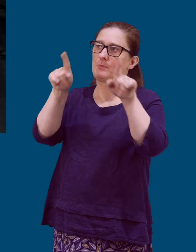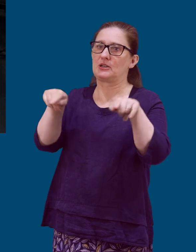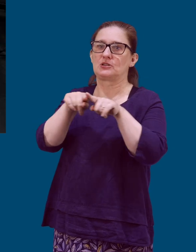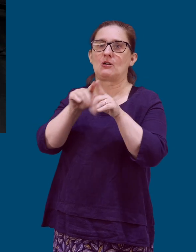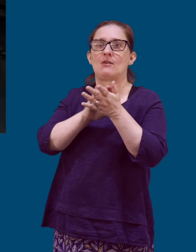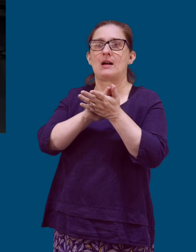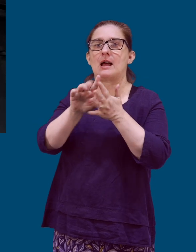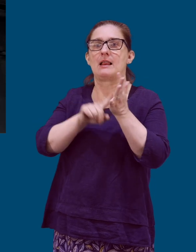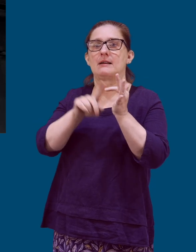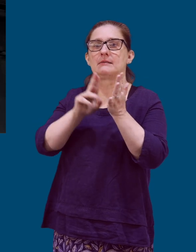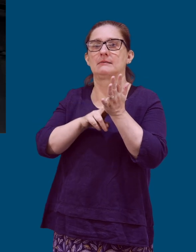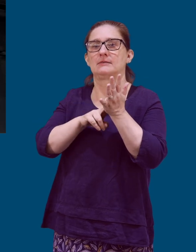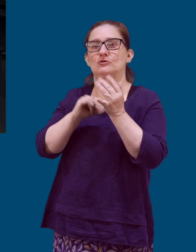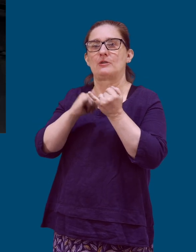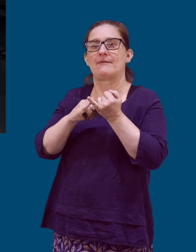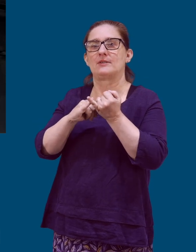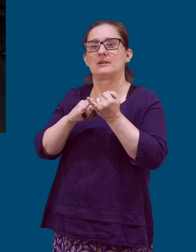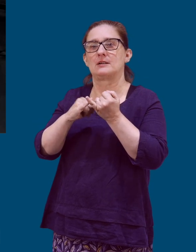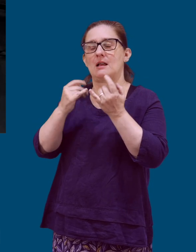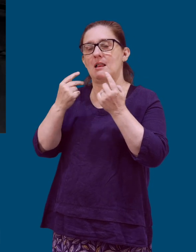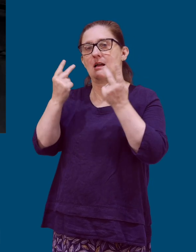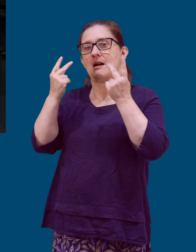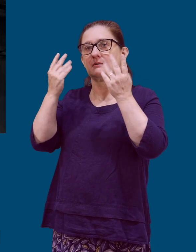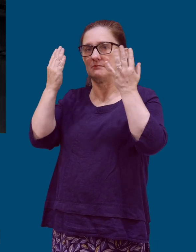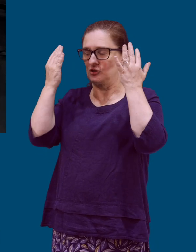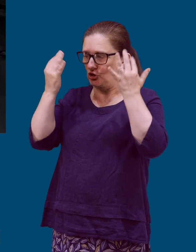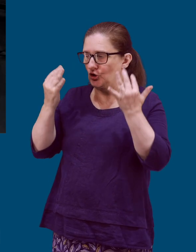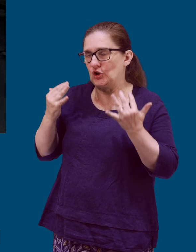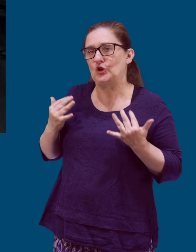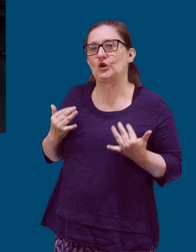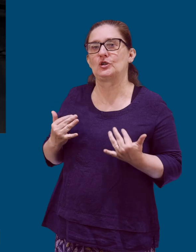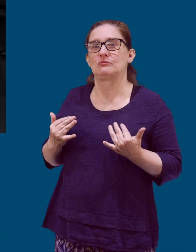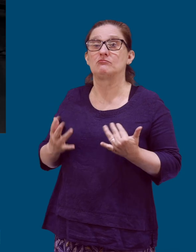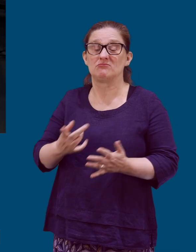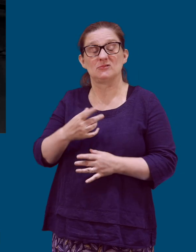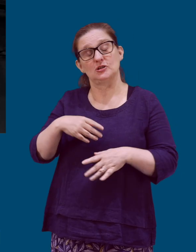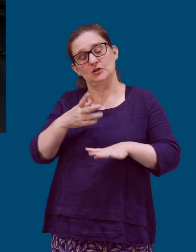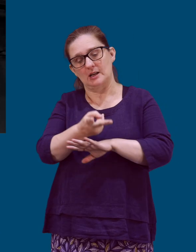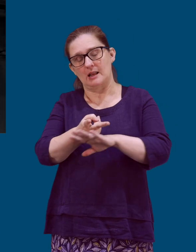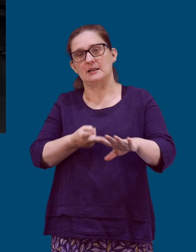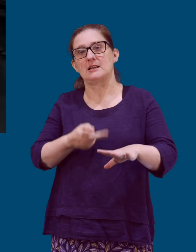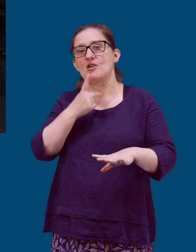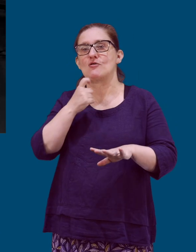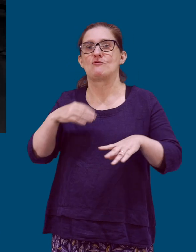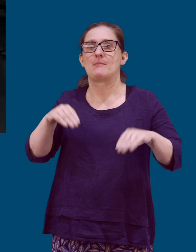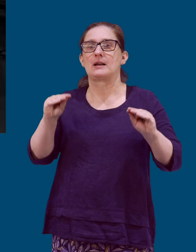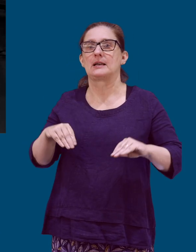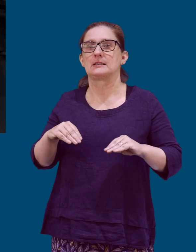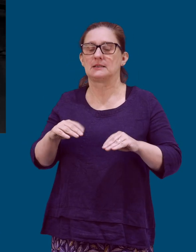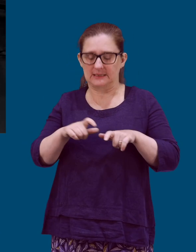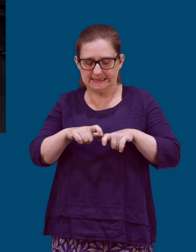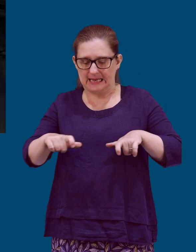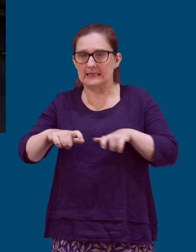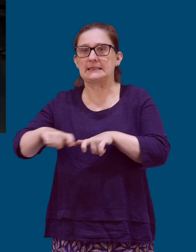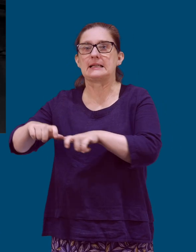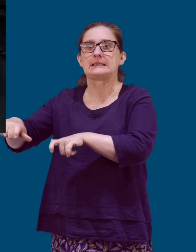long red hair and tight curls. Helen is lying down on a red blanket. White text is visible on the blanket